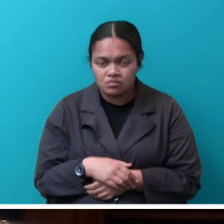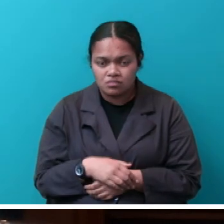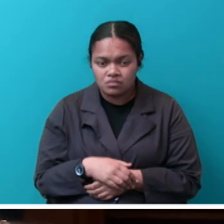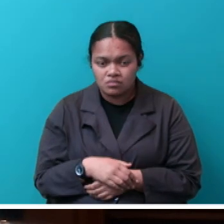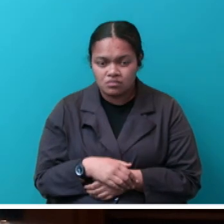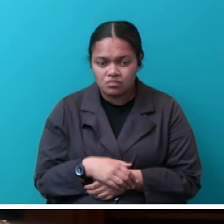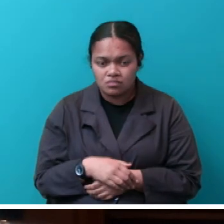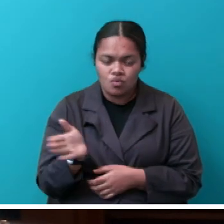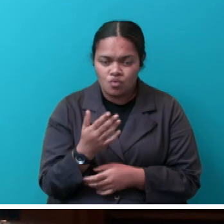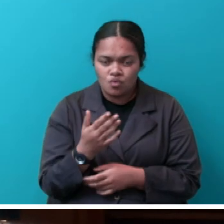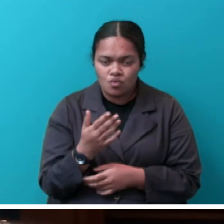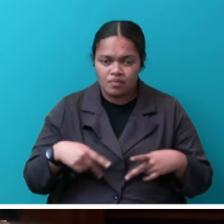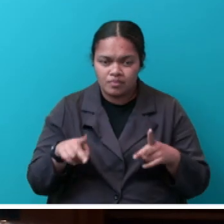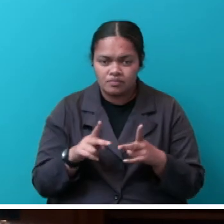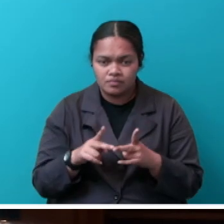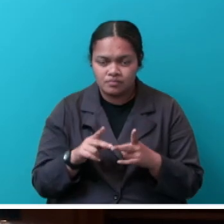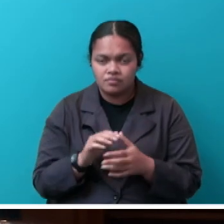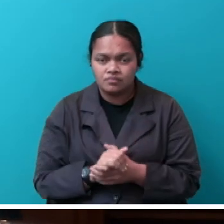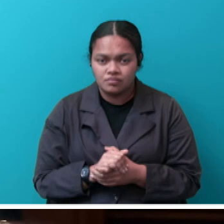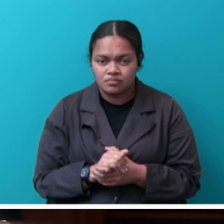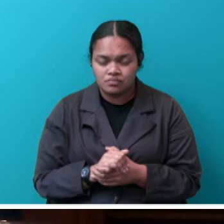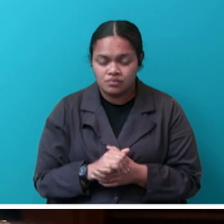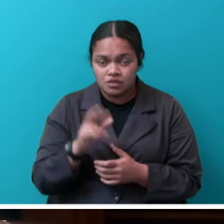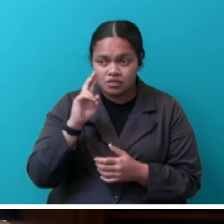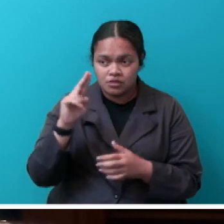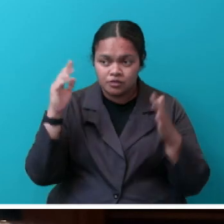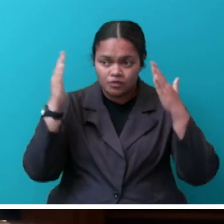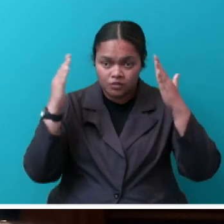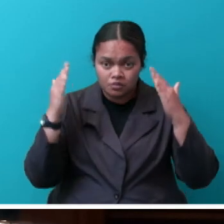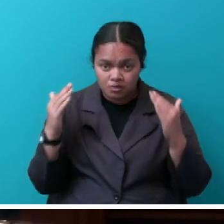the sites. Mr. Speaker, sir,